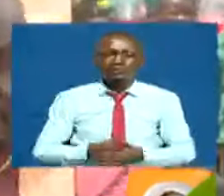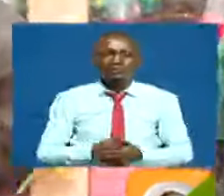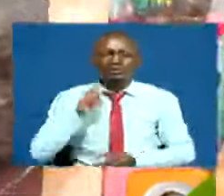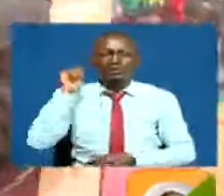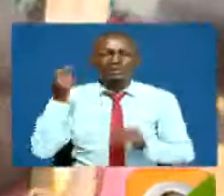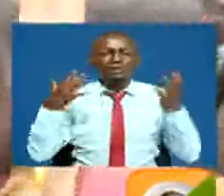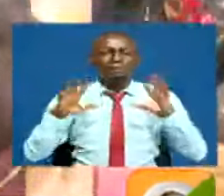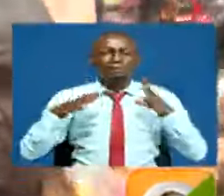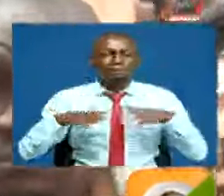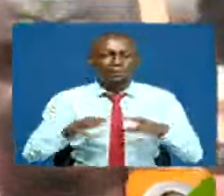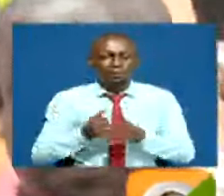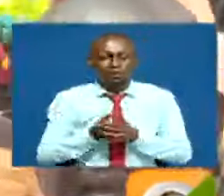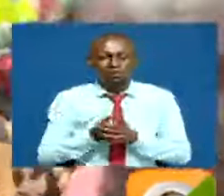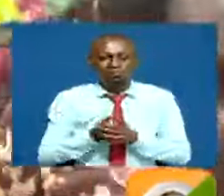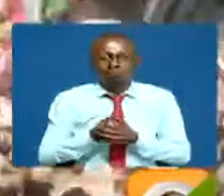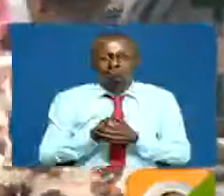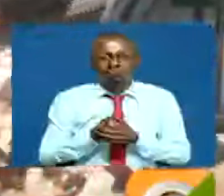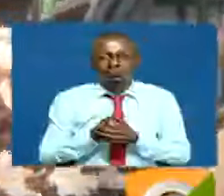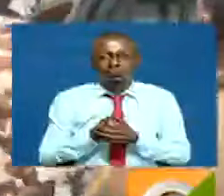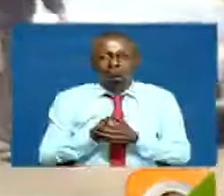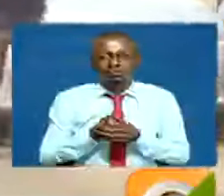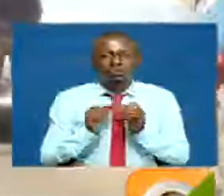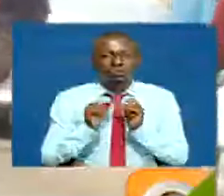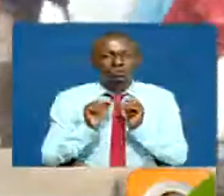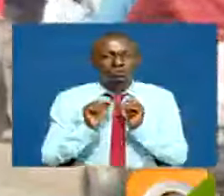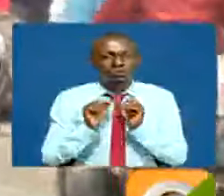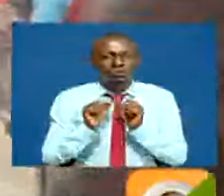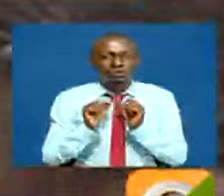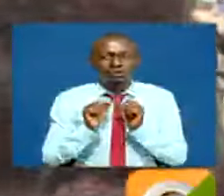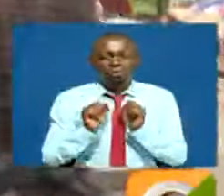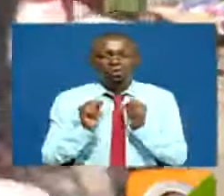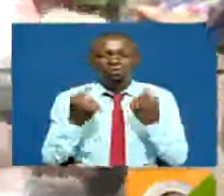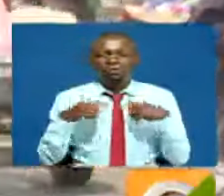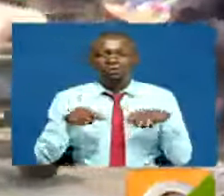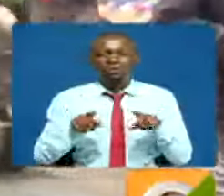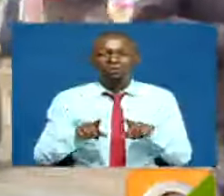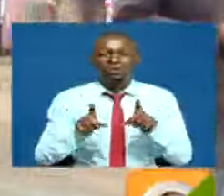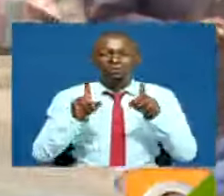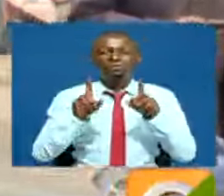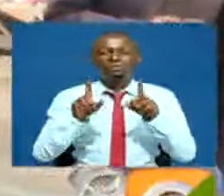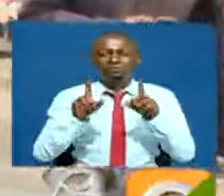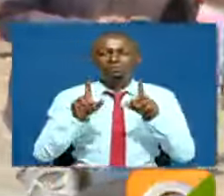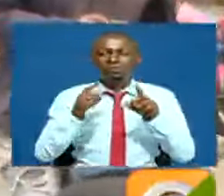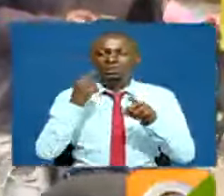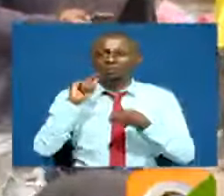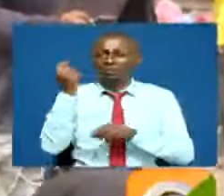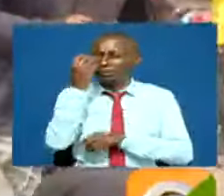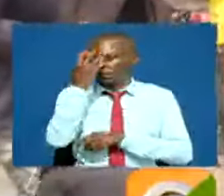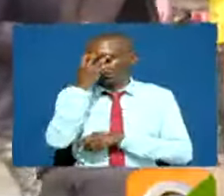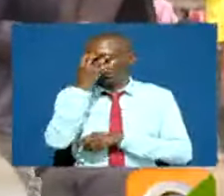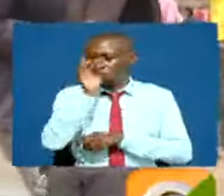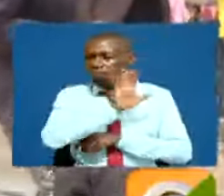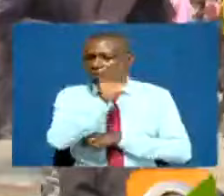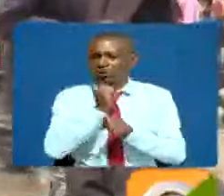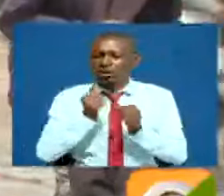Kenyans haven't taken too kindly to repeated admonishments by President William Ruto to tighten their belts